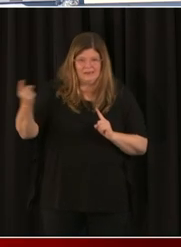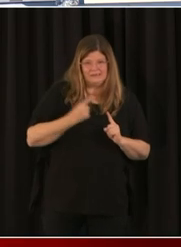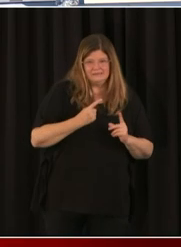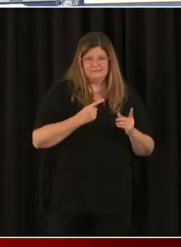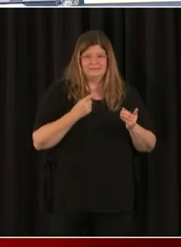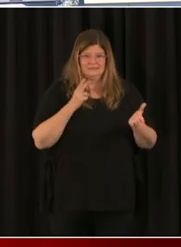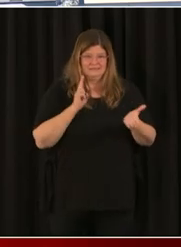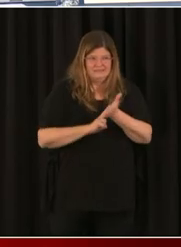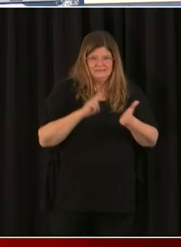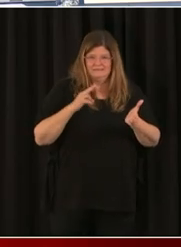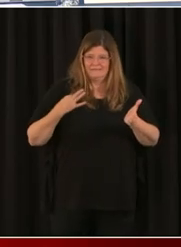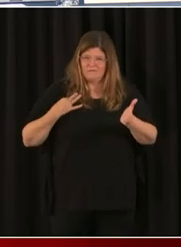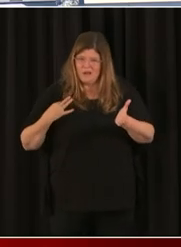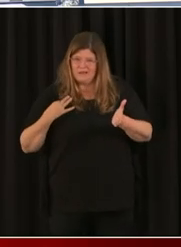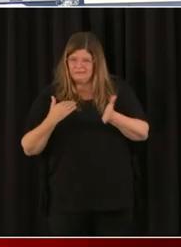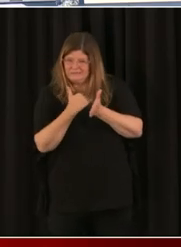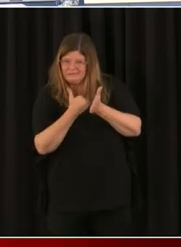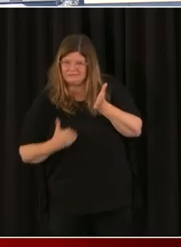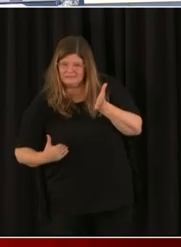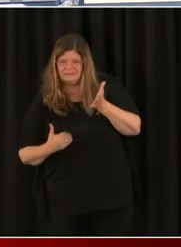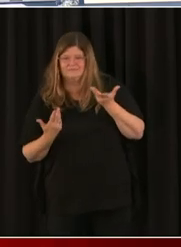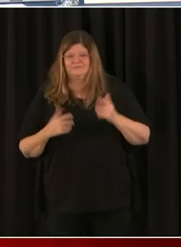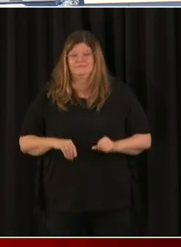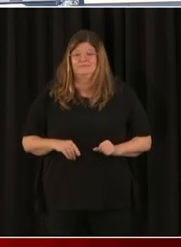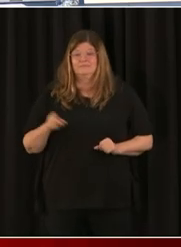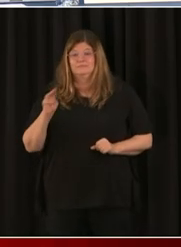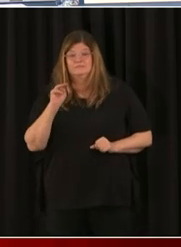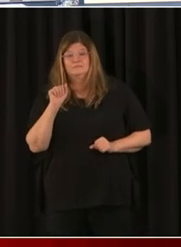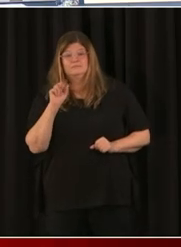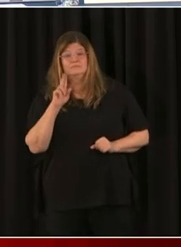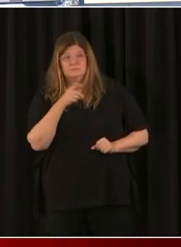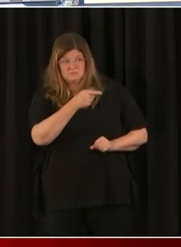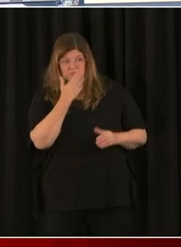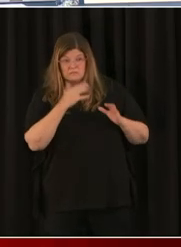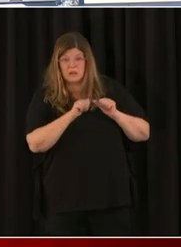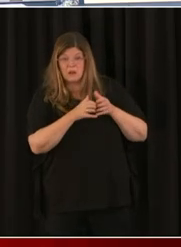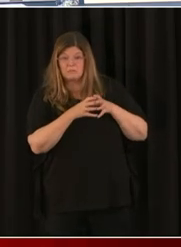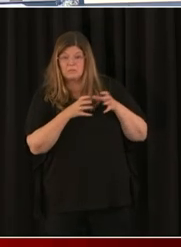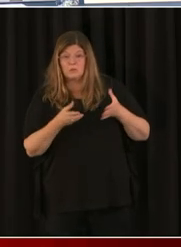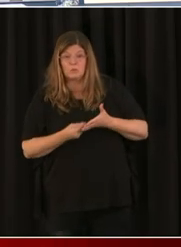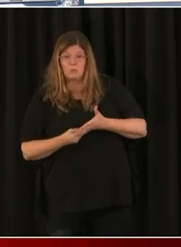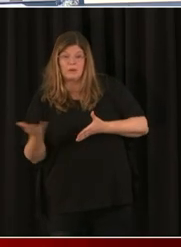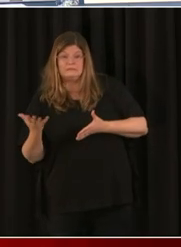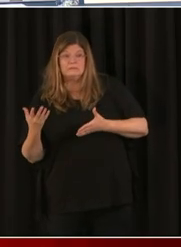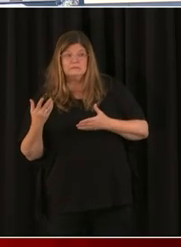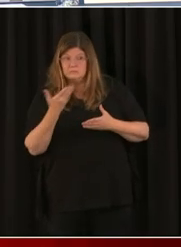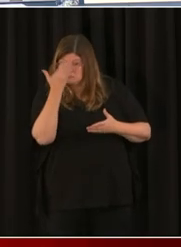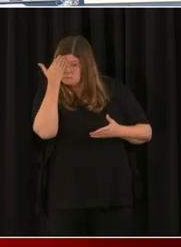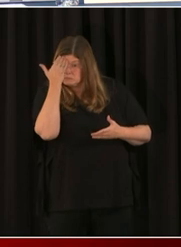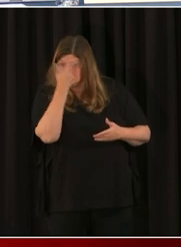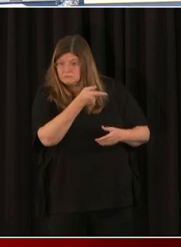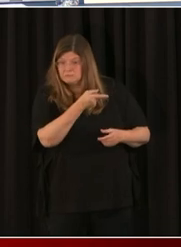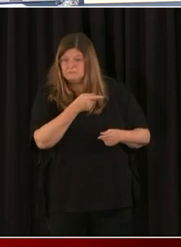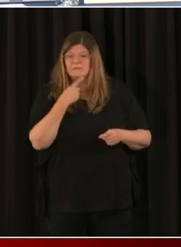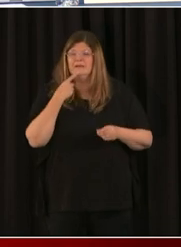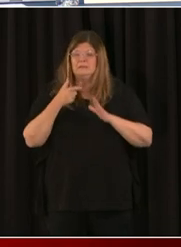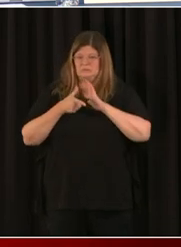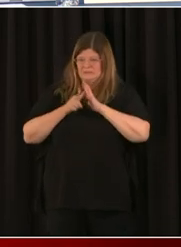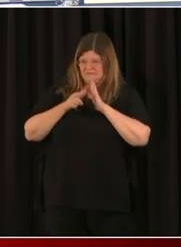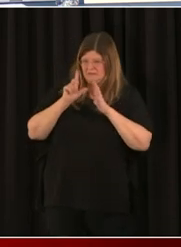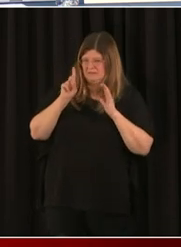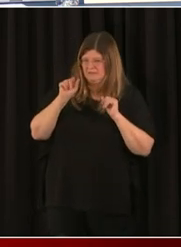in order to prevent wastage. Has there been any wastage that you're aware of so far? So I will be reviewing that data.